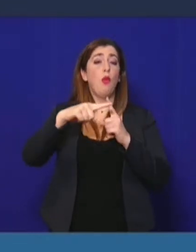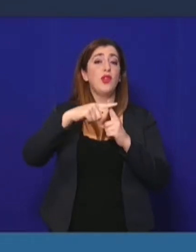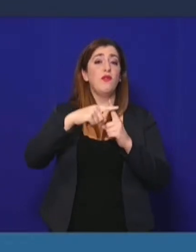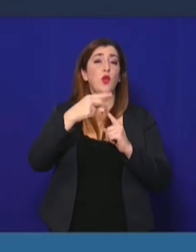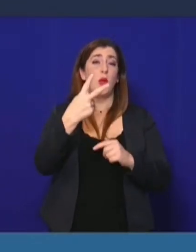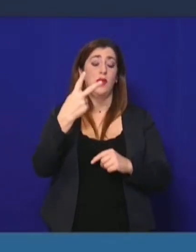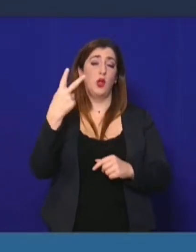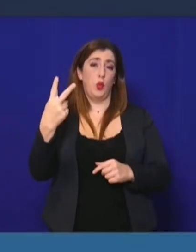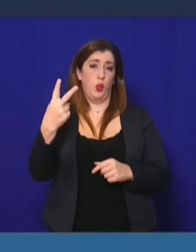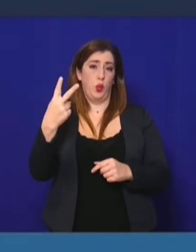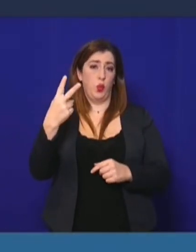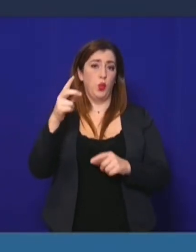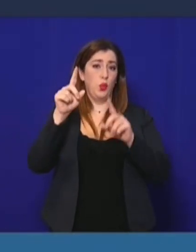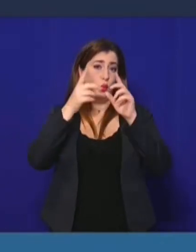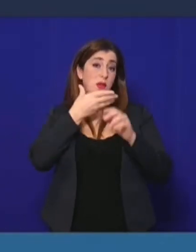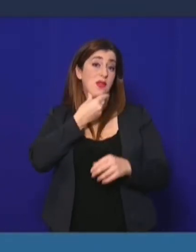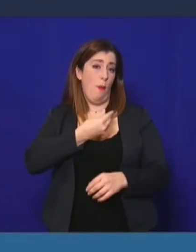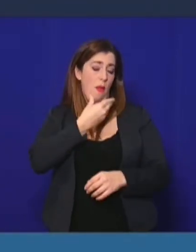Il-bira ħamilna